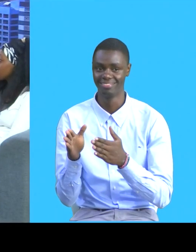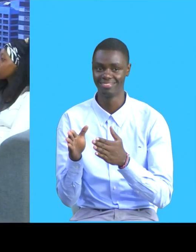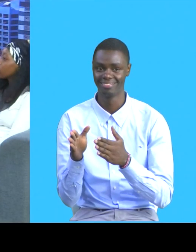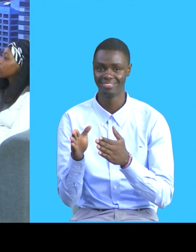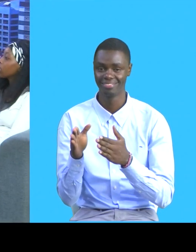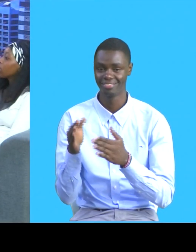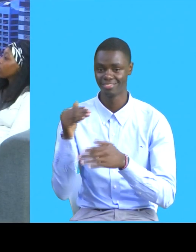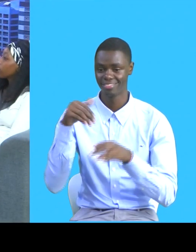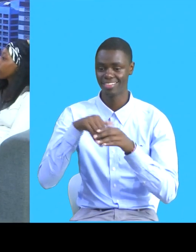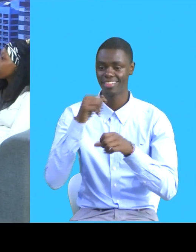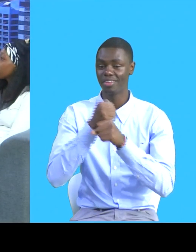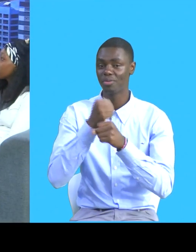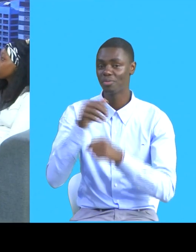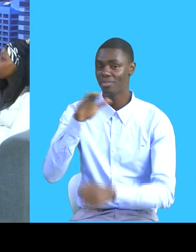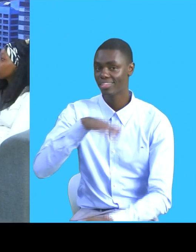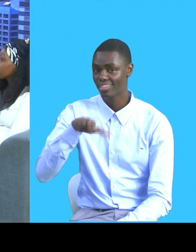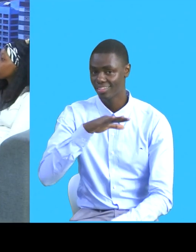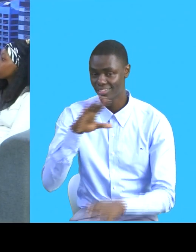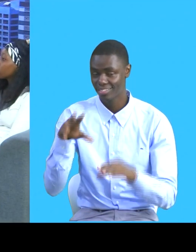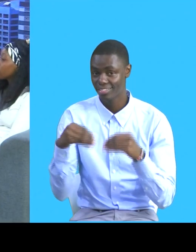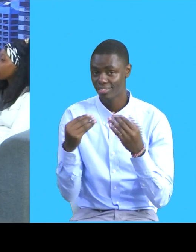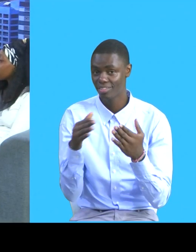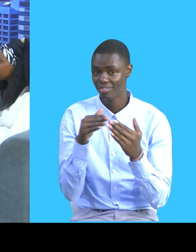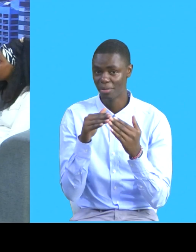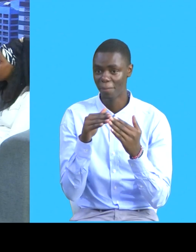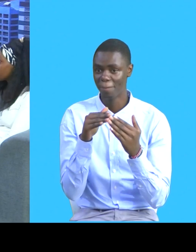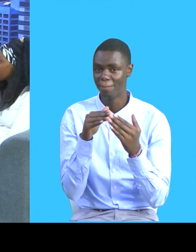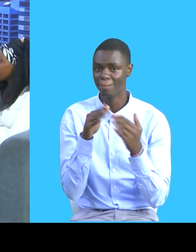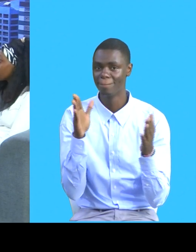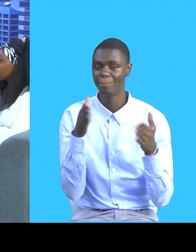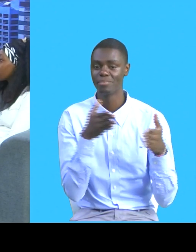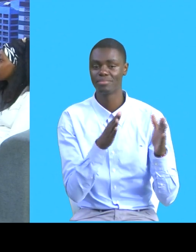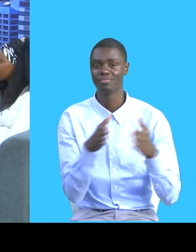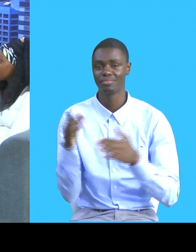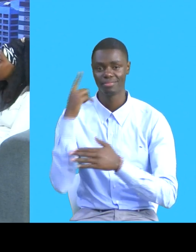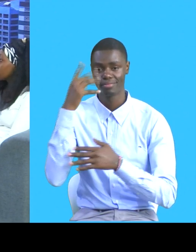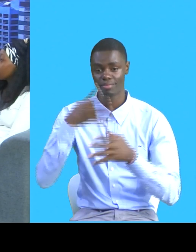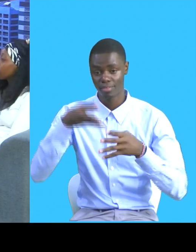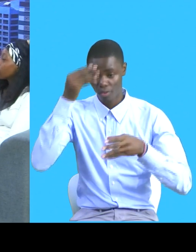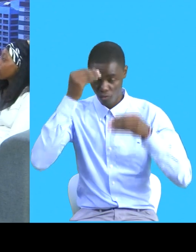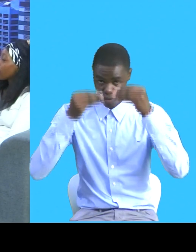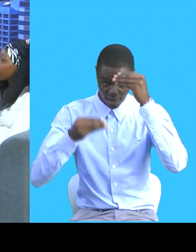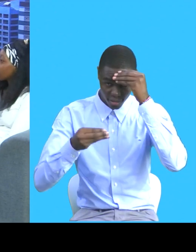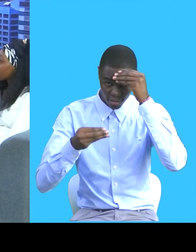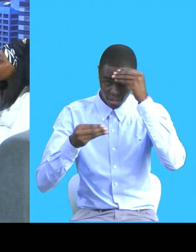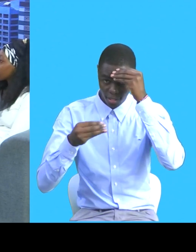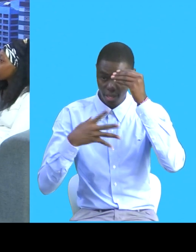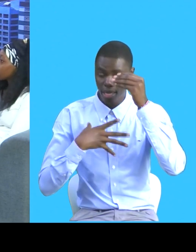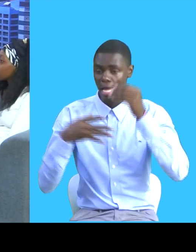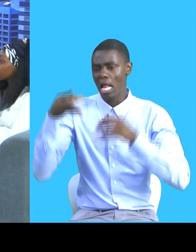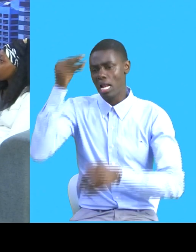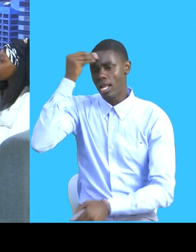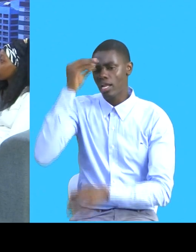working areas, by giving them more chances for learning. The unlearned